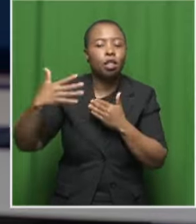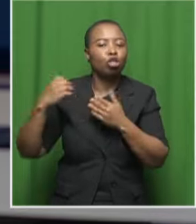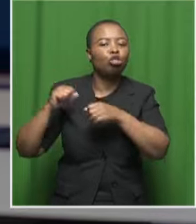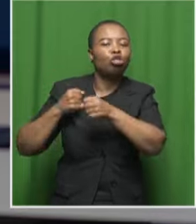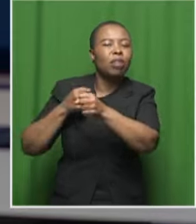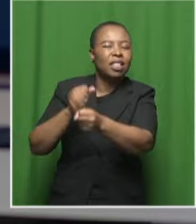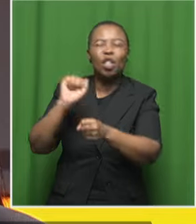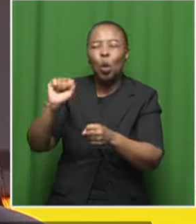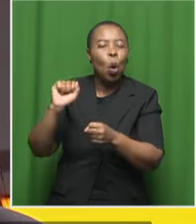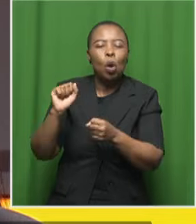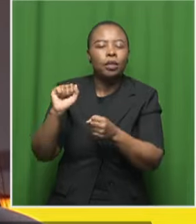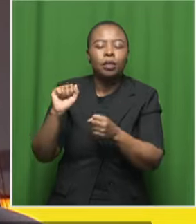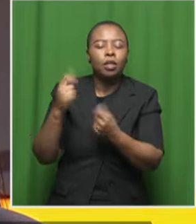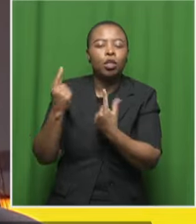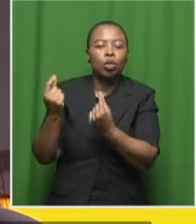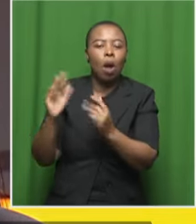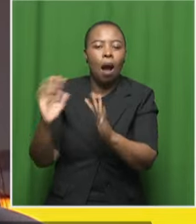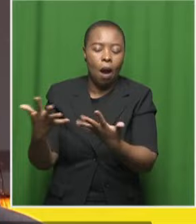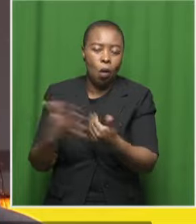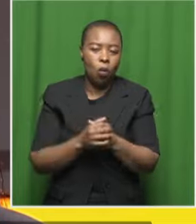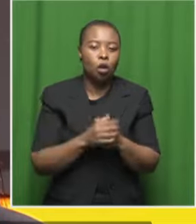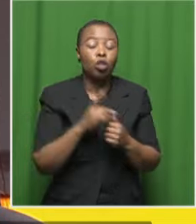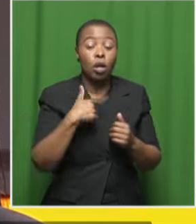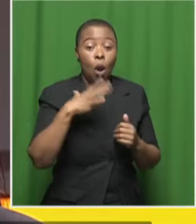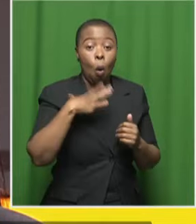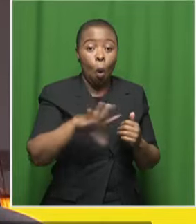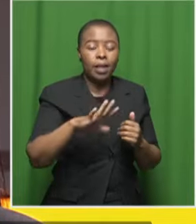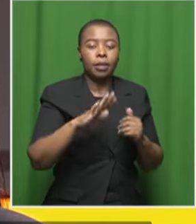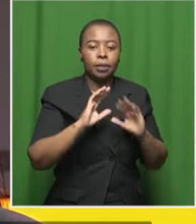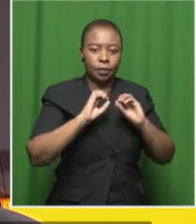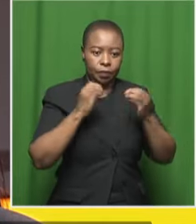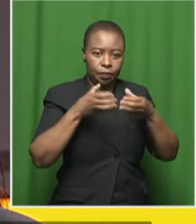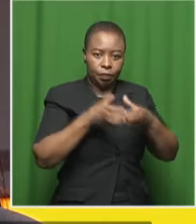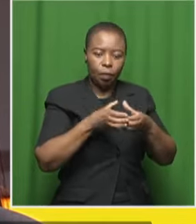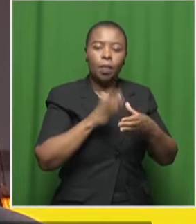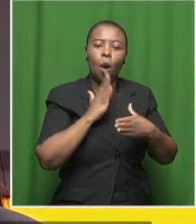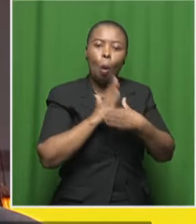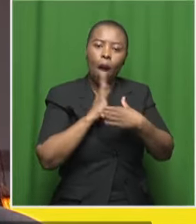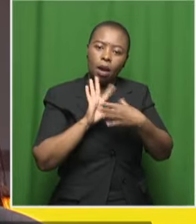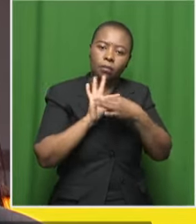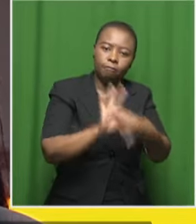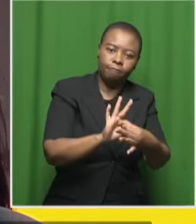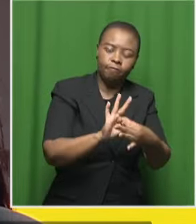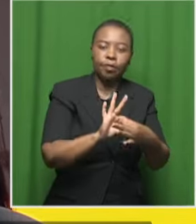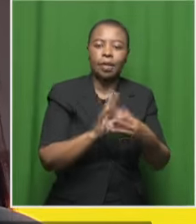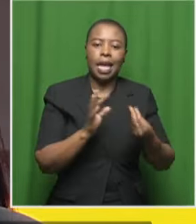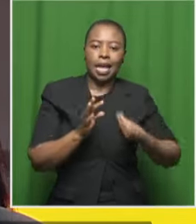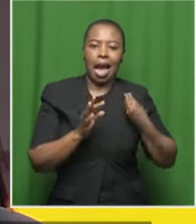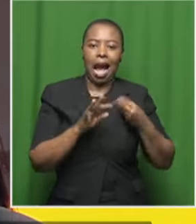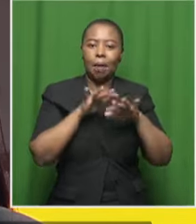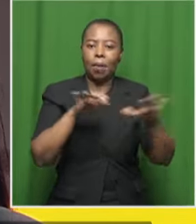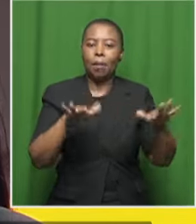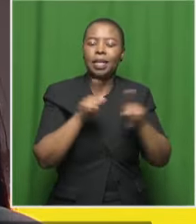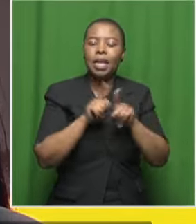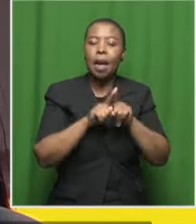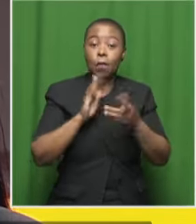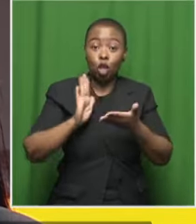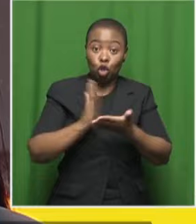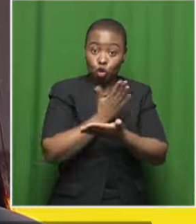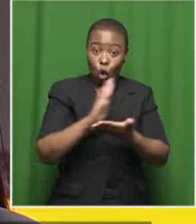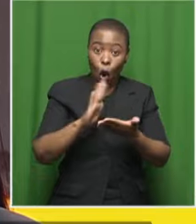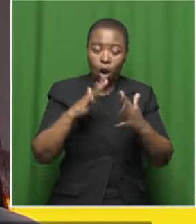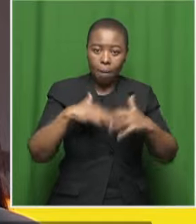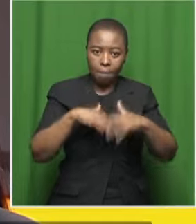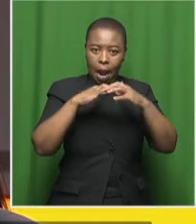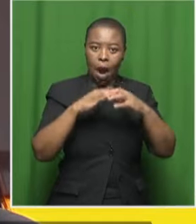at large? So we really want to be a brand that co-creates with young people, right? In the same way that we've created this song